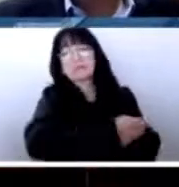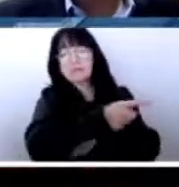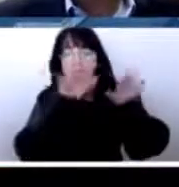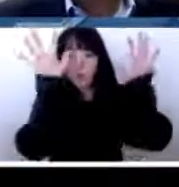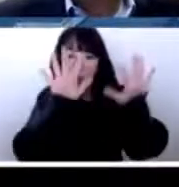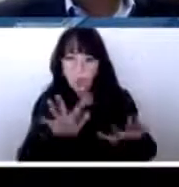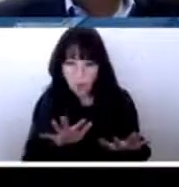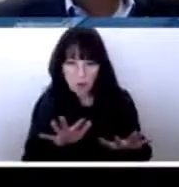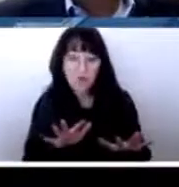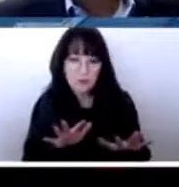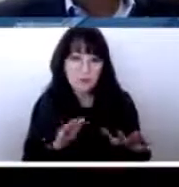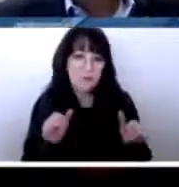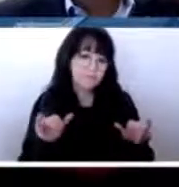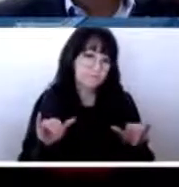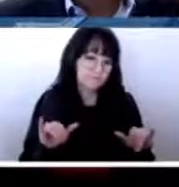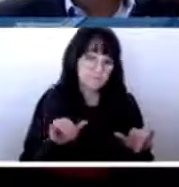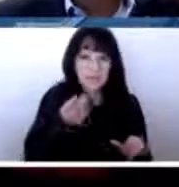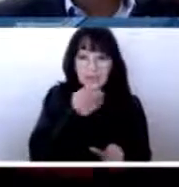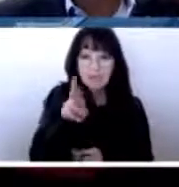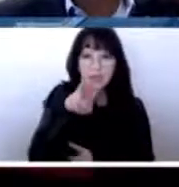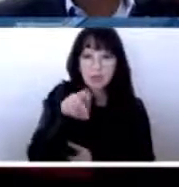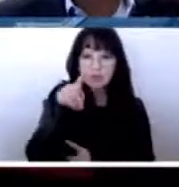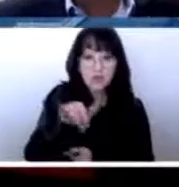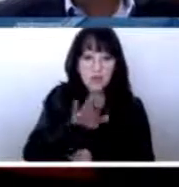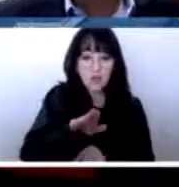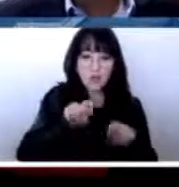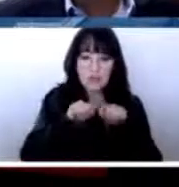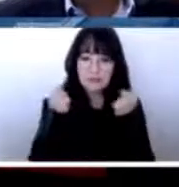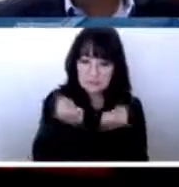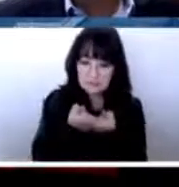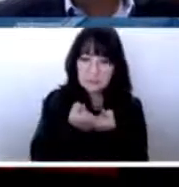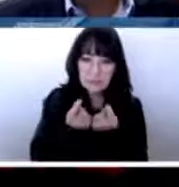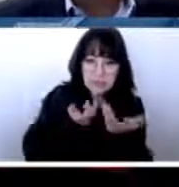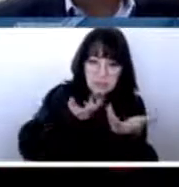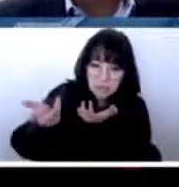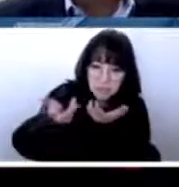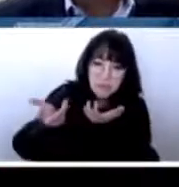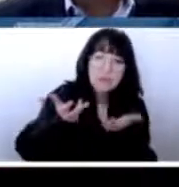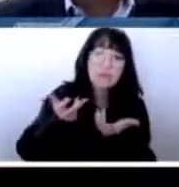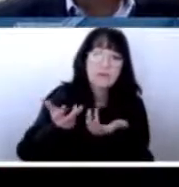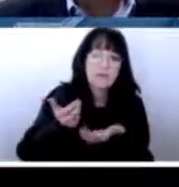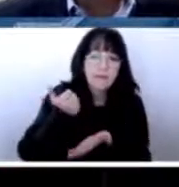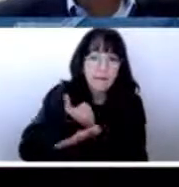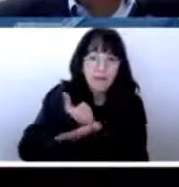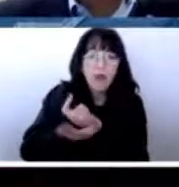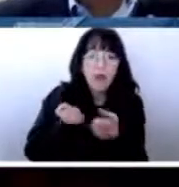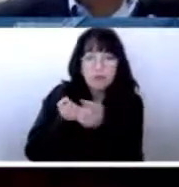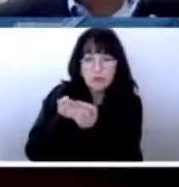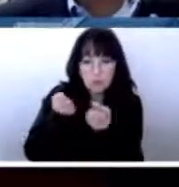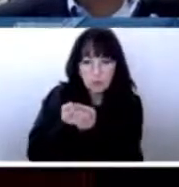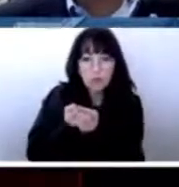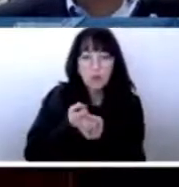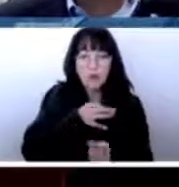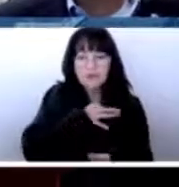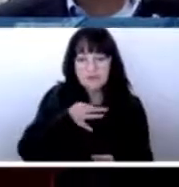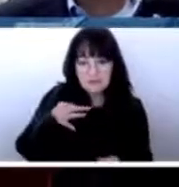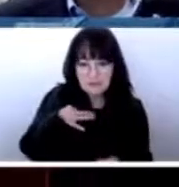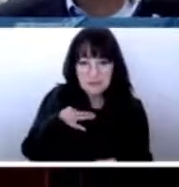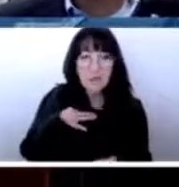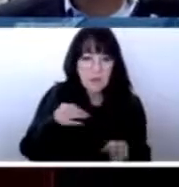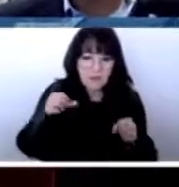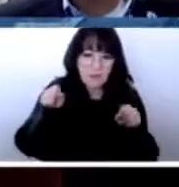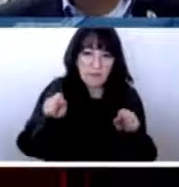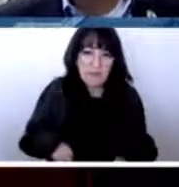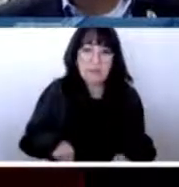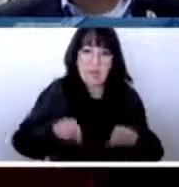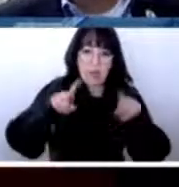teams have been working with them throughout the holiday to ramp up staffing and be ready to test as soon as they walk